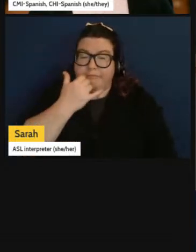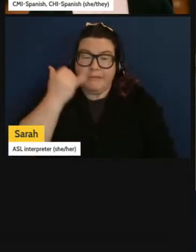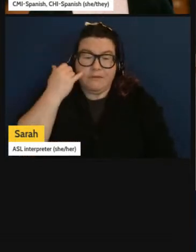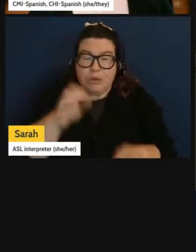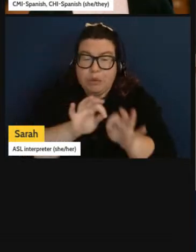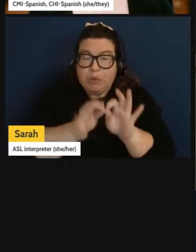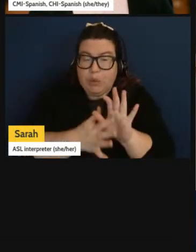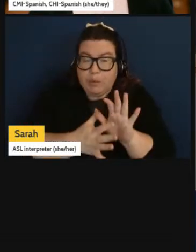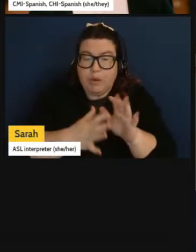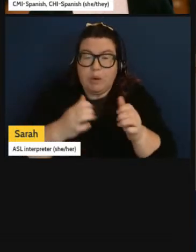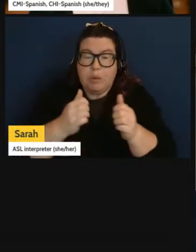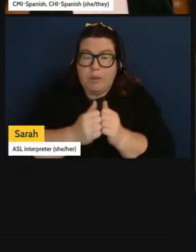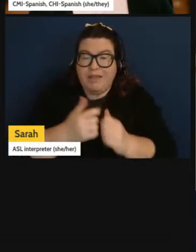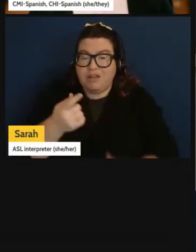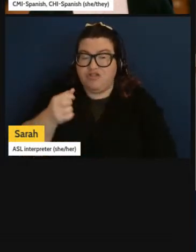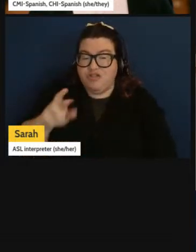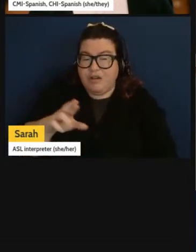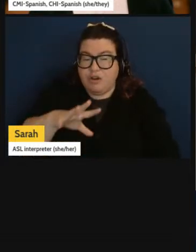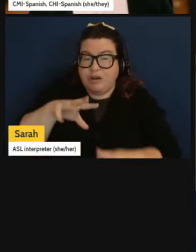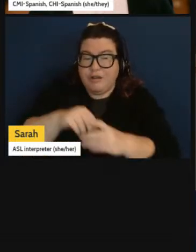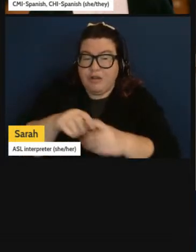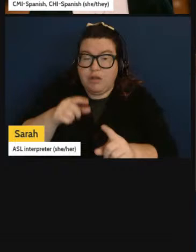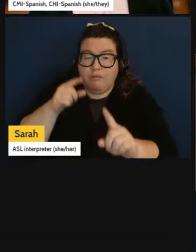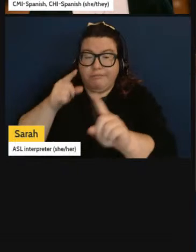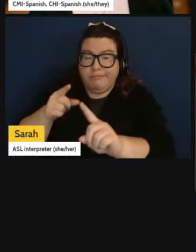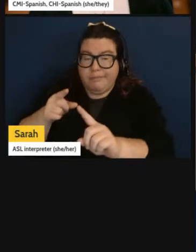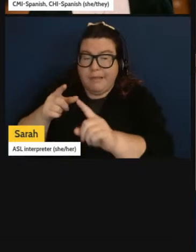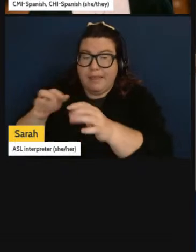a gendered pronoun in the target language.